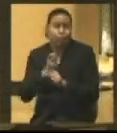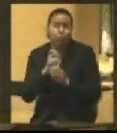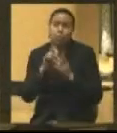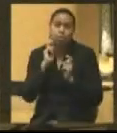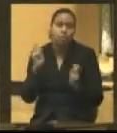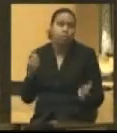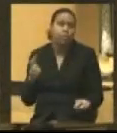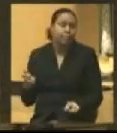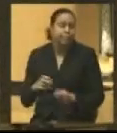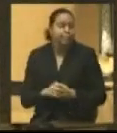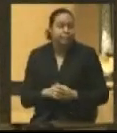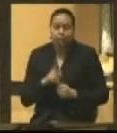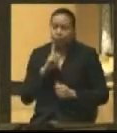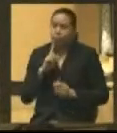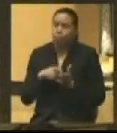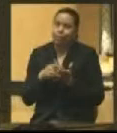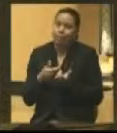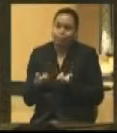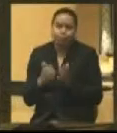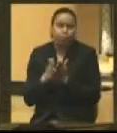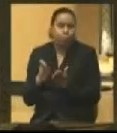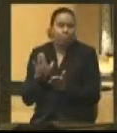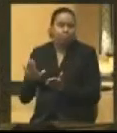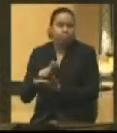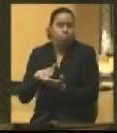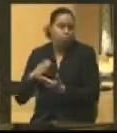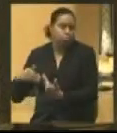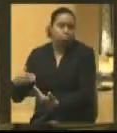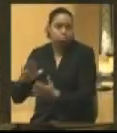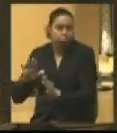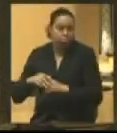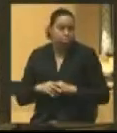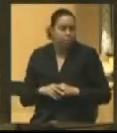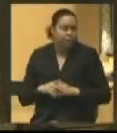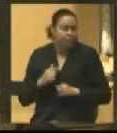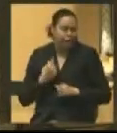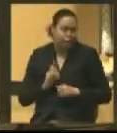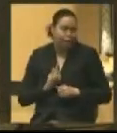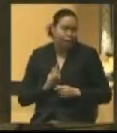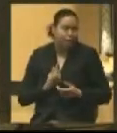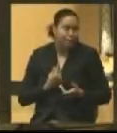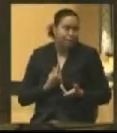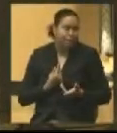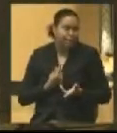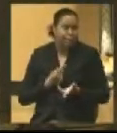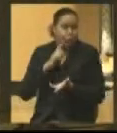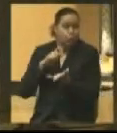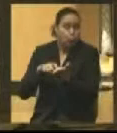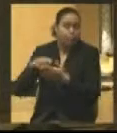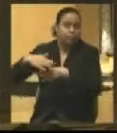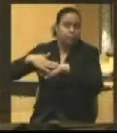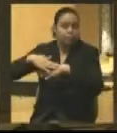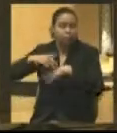topic that needs its own book. Okay. How that happened, how that worked. Okay. I could only note that this is going on.